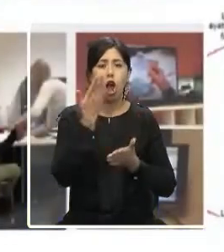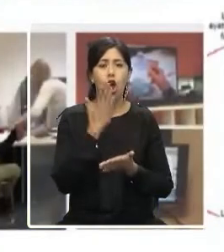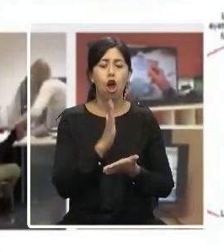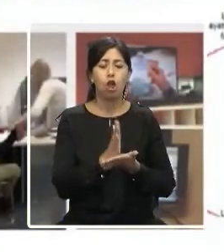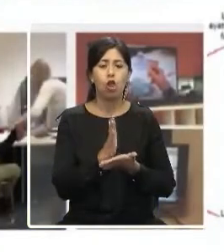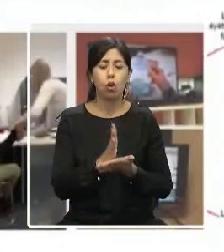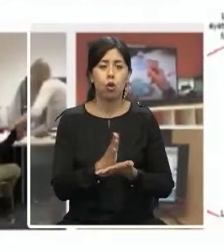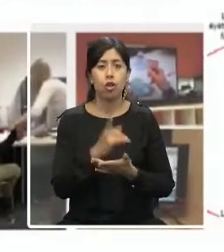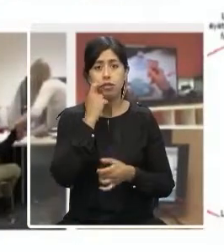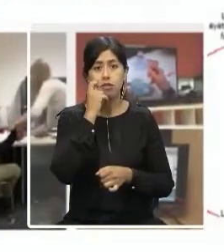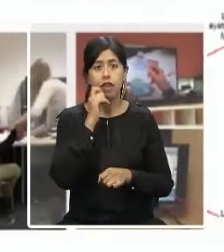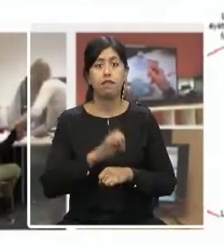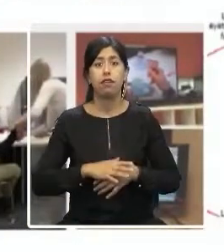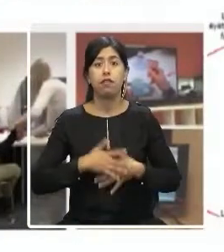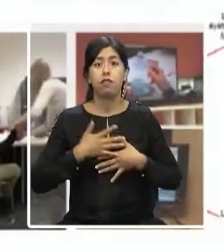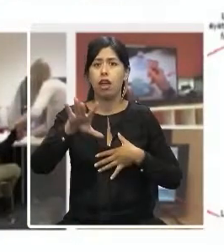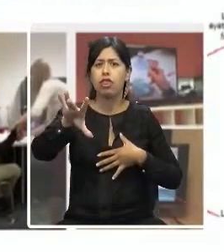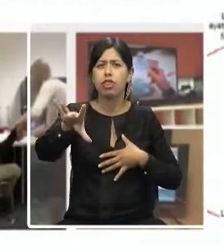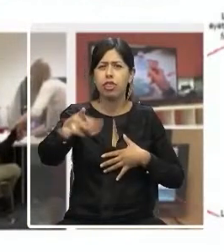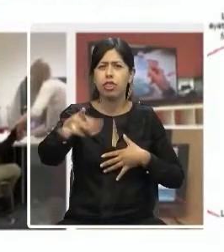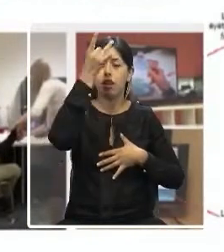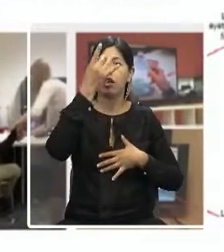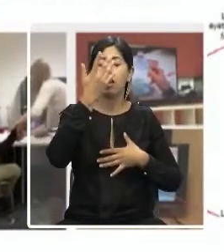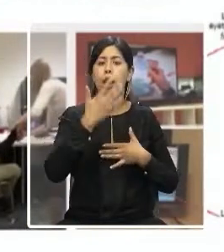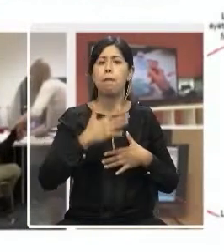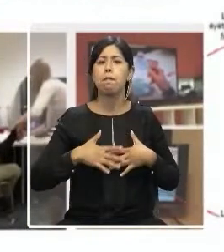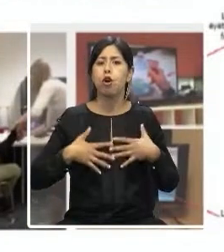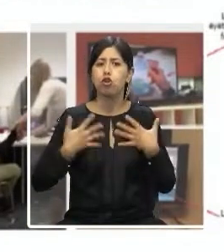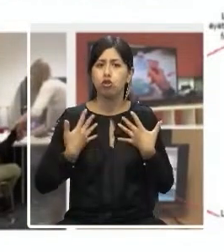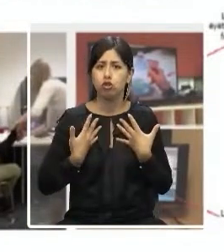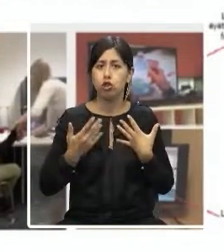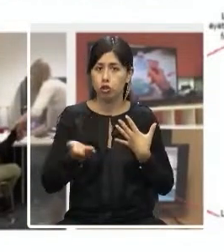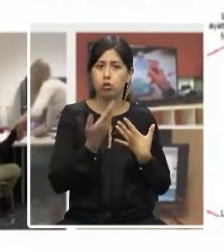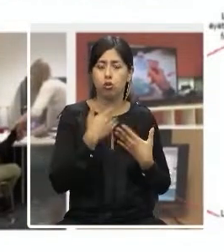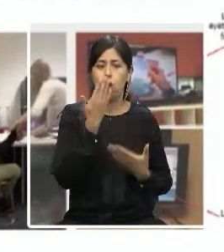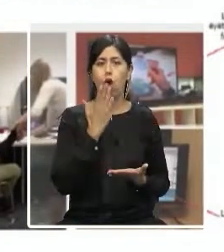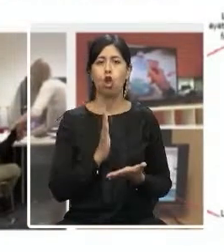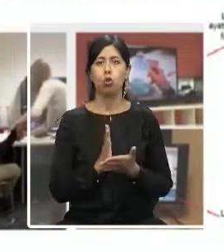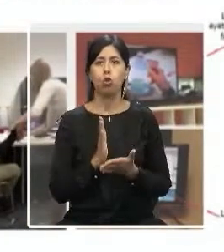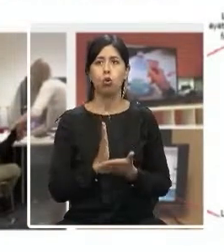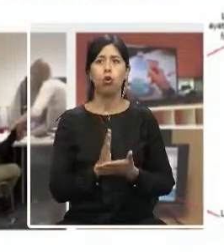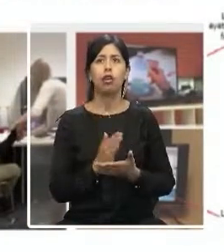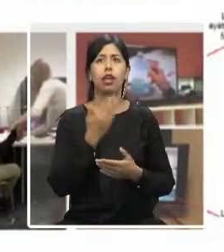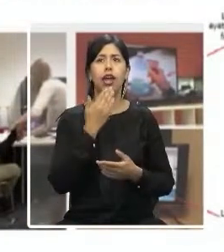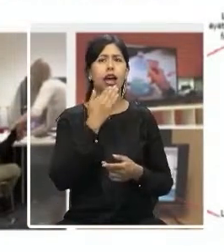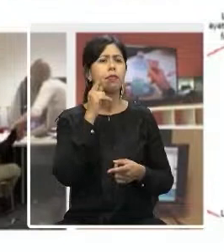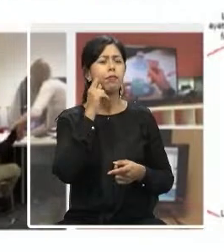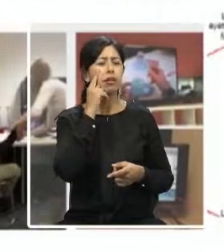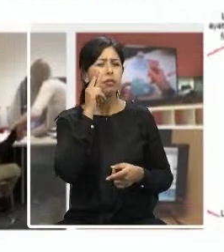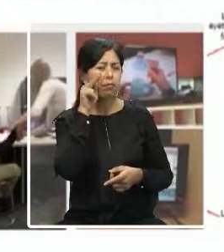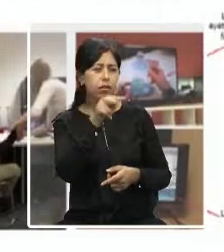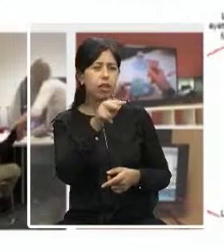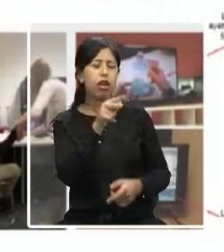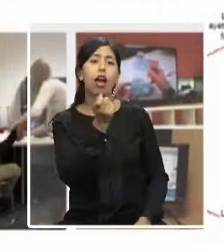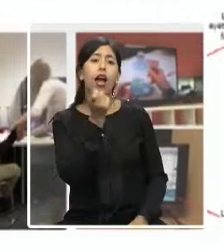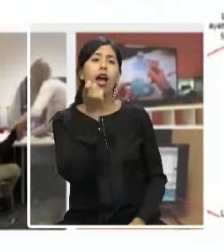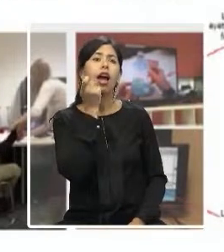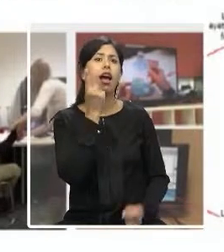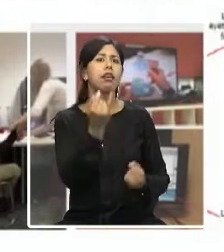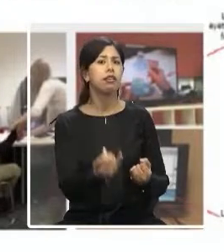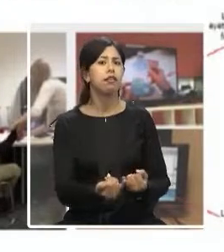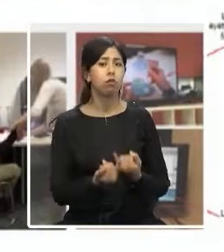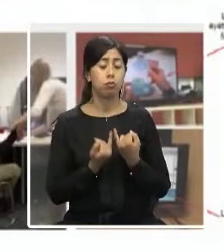our behavior. The other is understanding and reasoning on this information. And the last part of